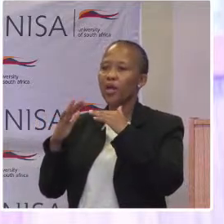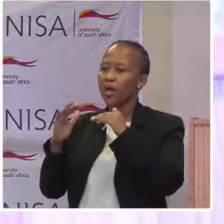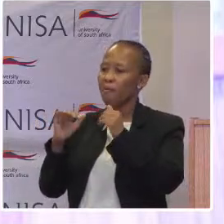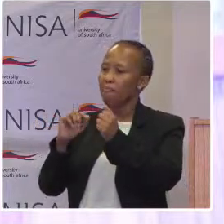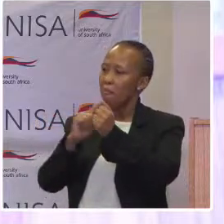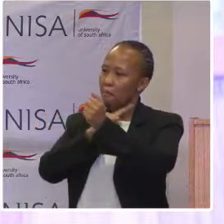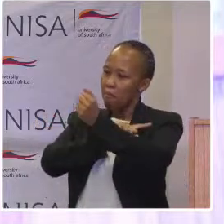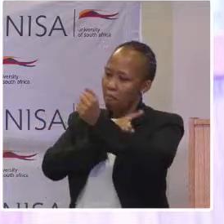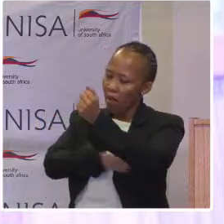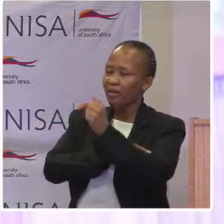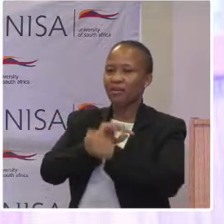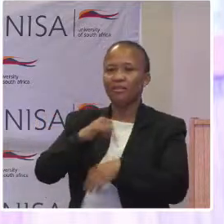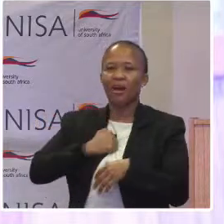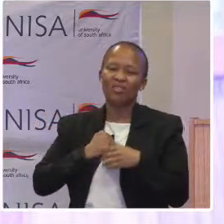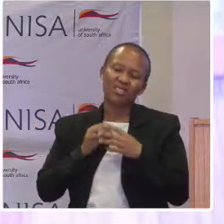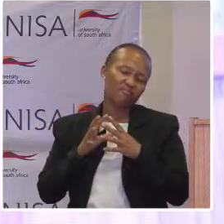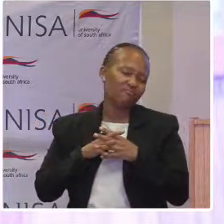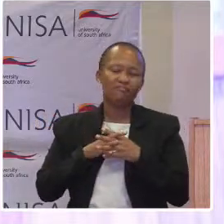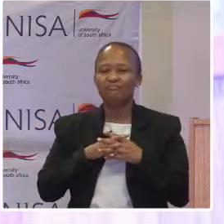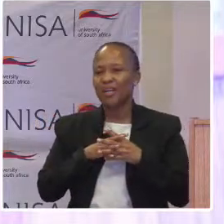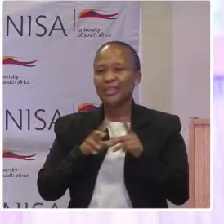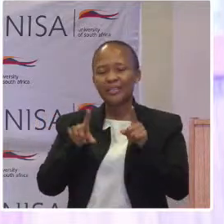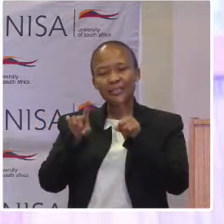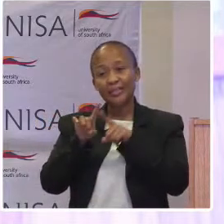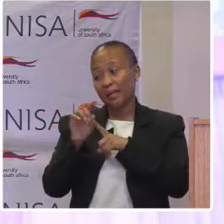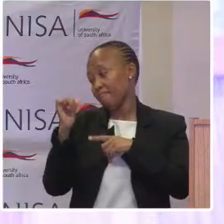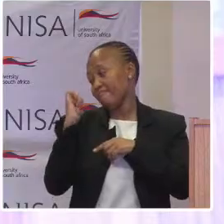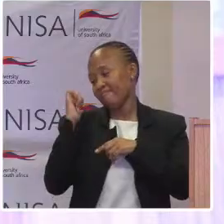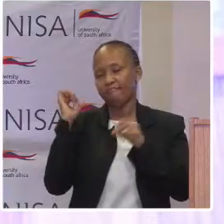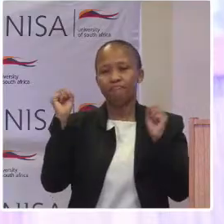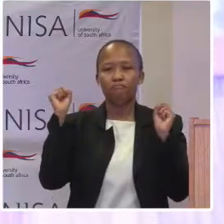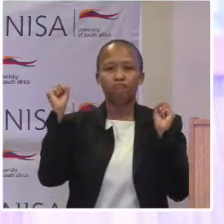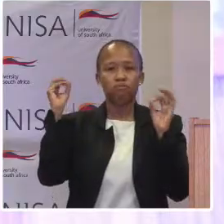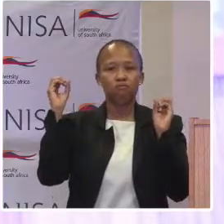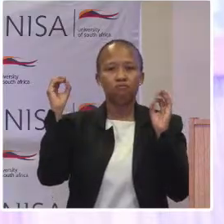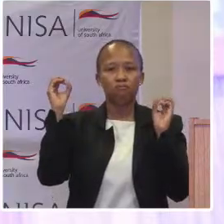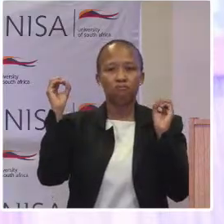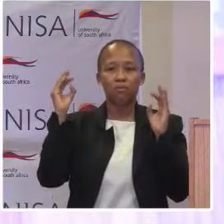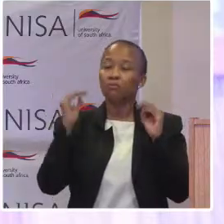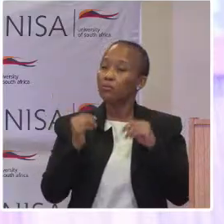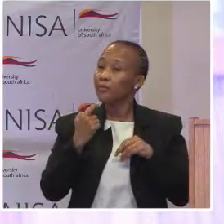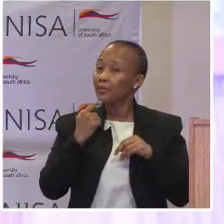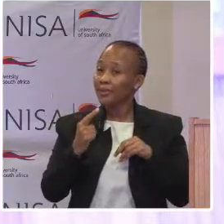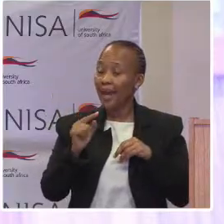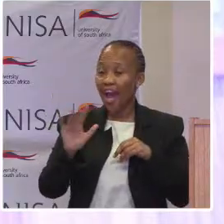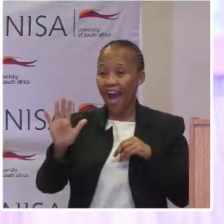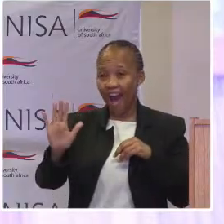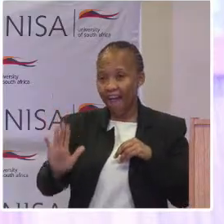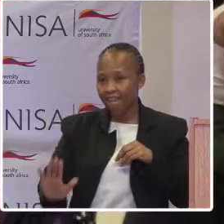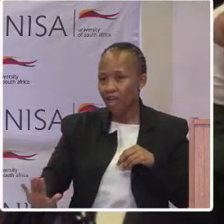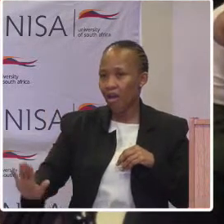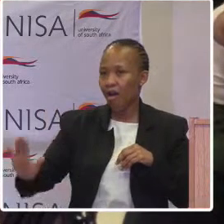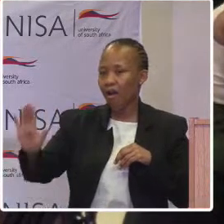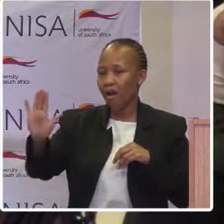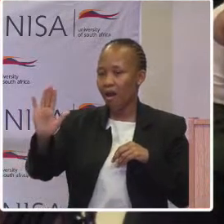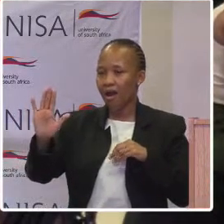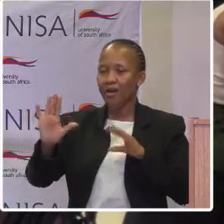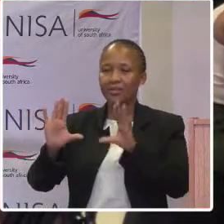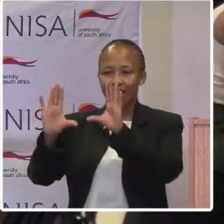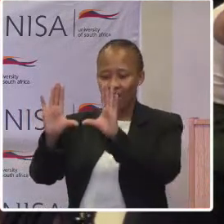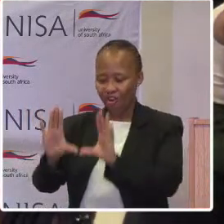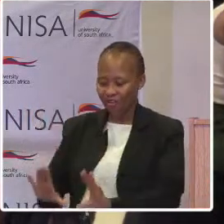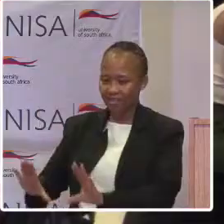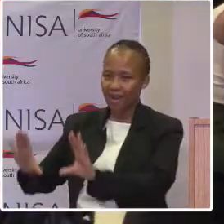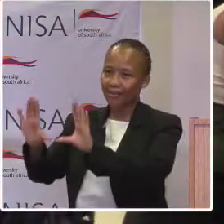talking about the same issue, that Africa as a continent is having its airspace and